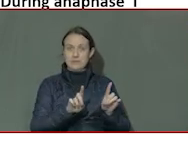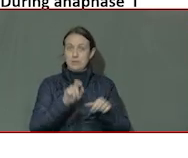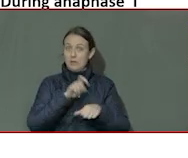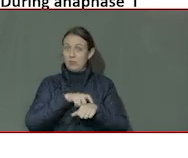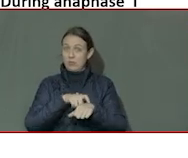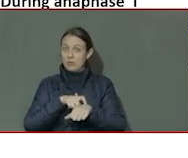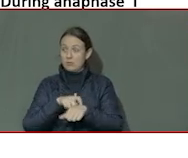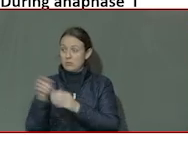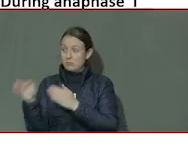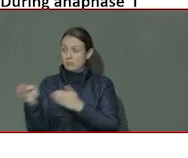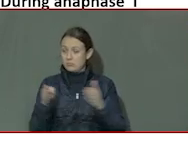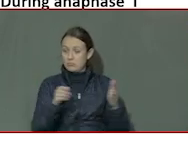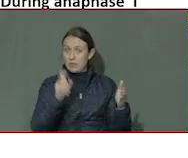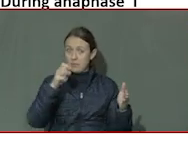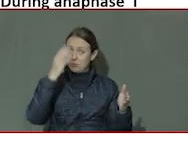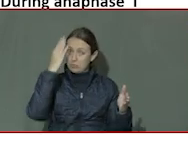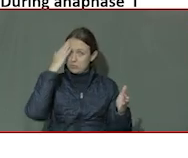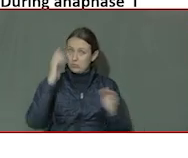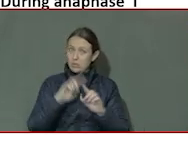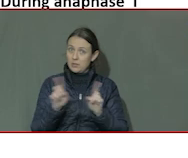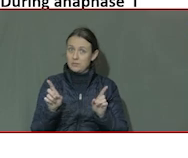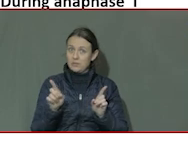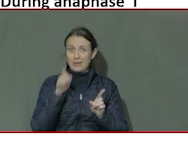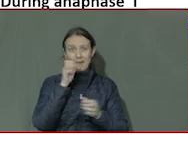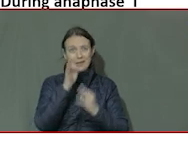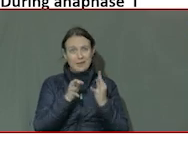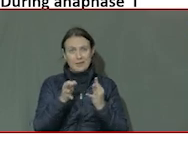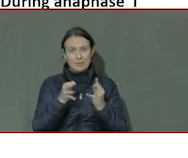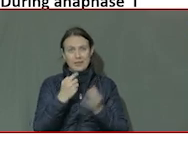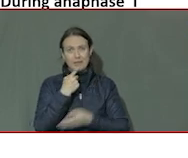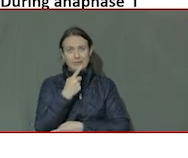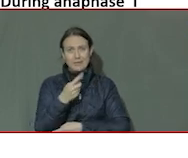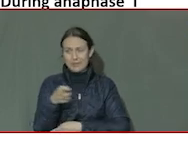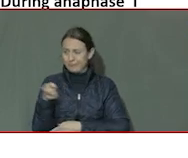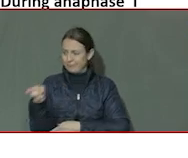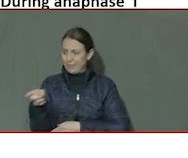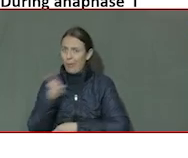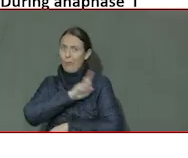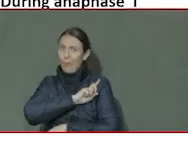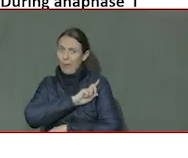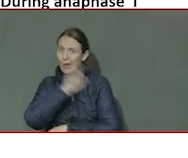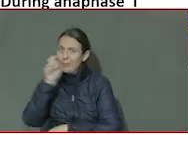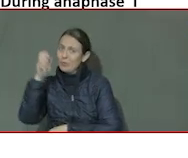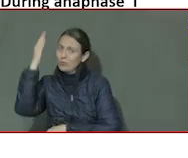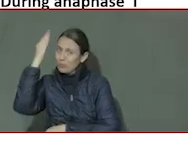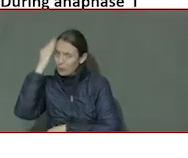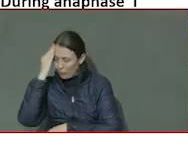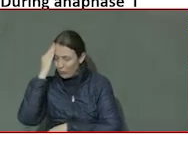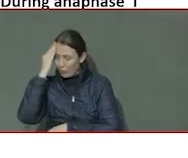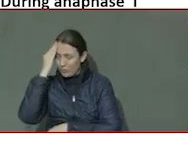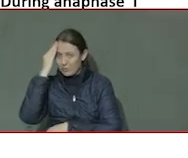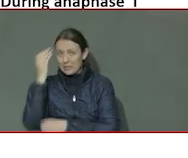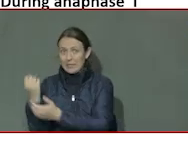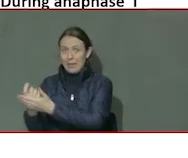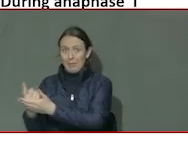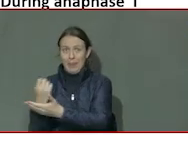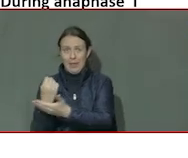be able to explain why are you saying is that particular phase.